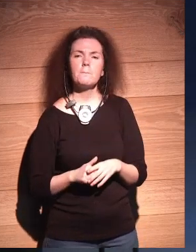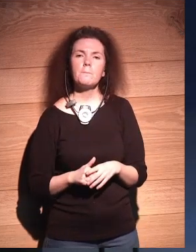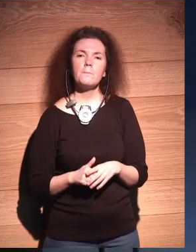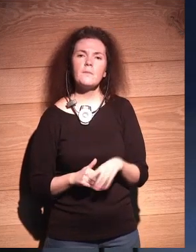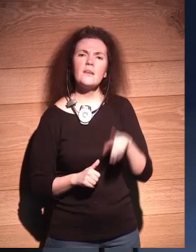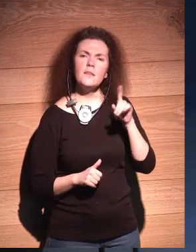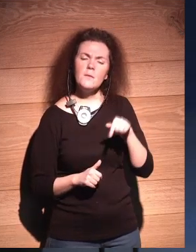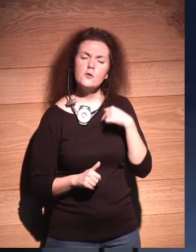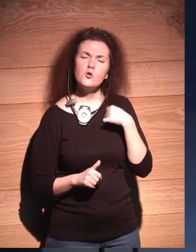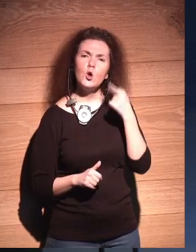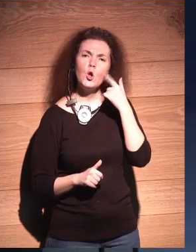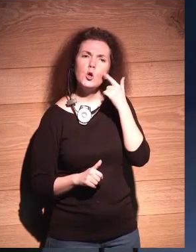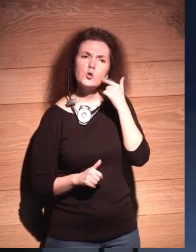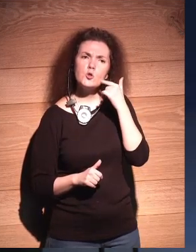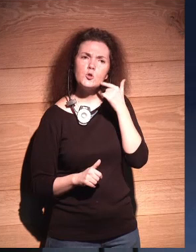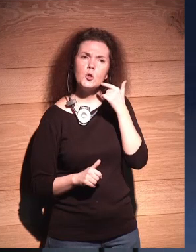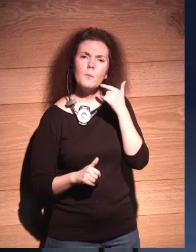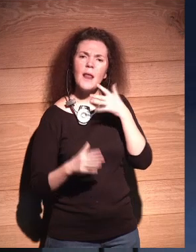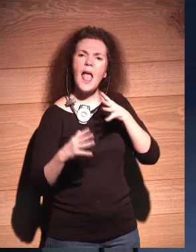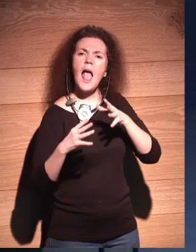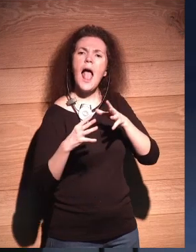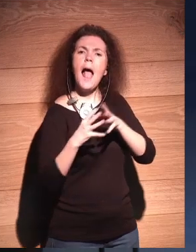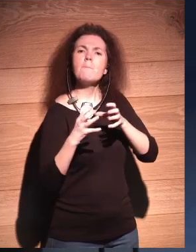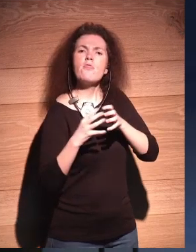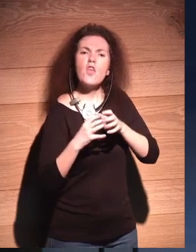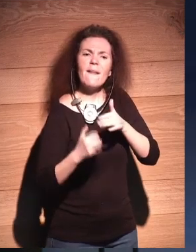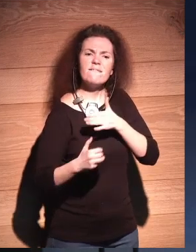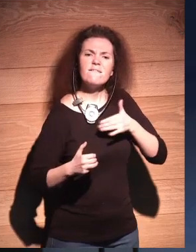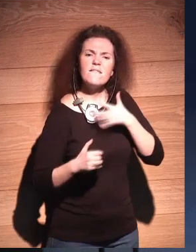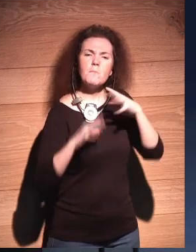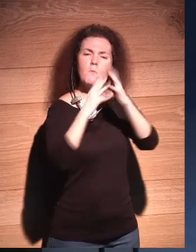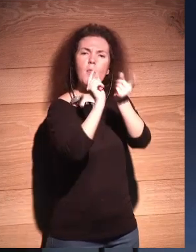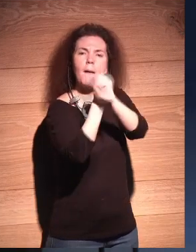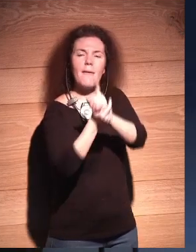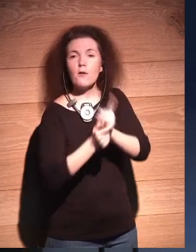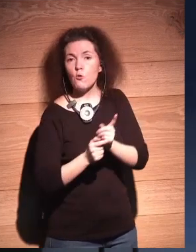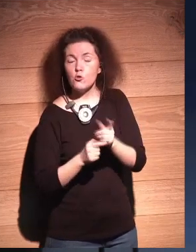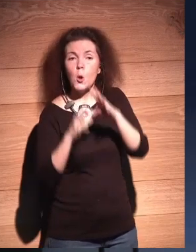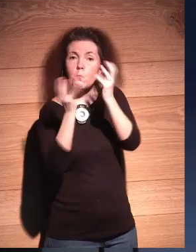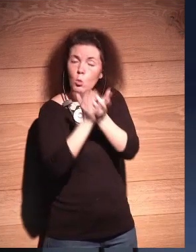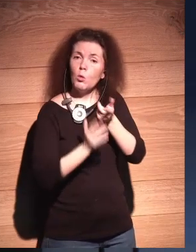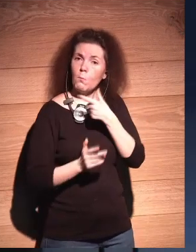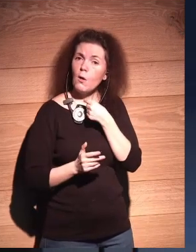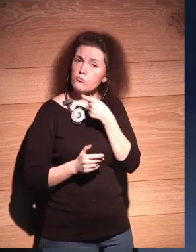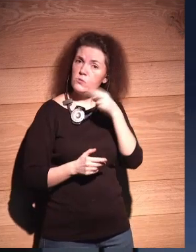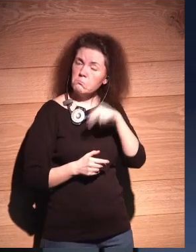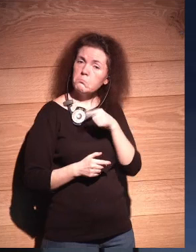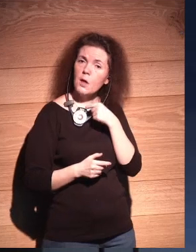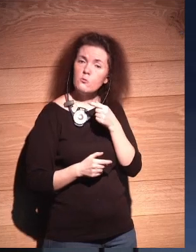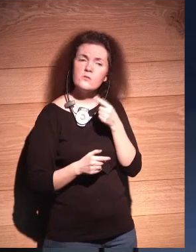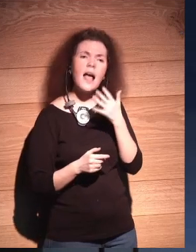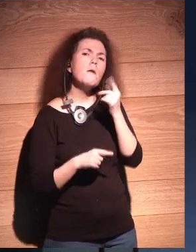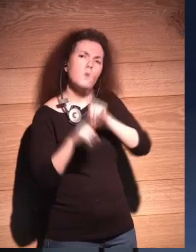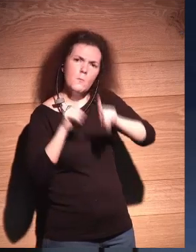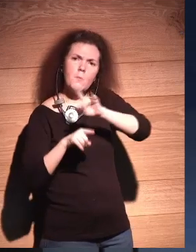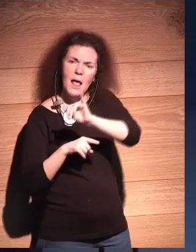ambitions to change the world. I really like the world as it is, even with all the messed up problems. You know, I'm